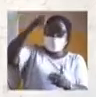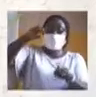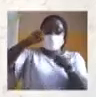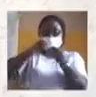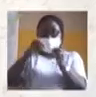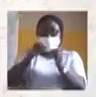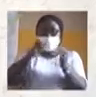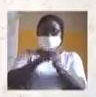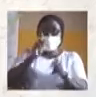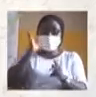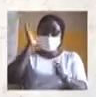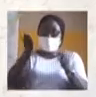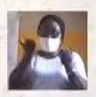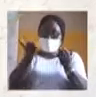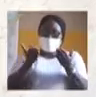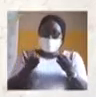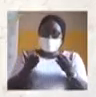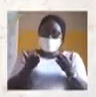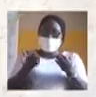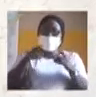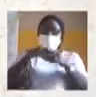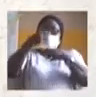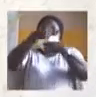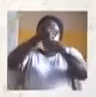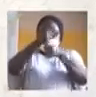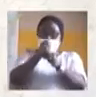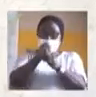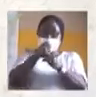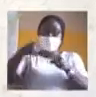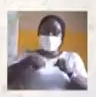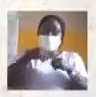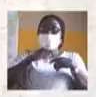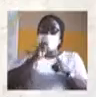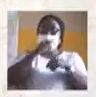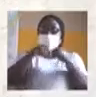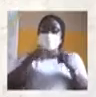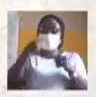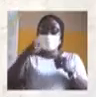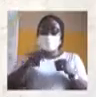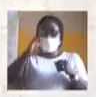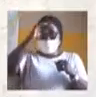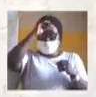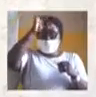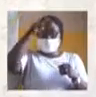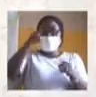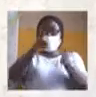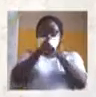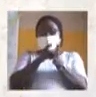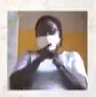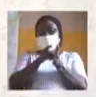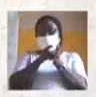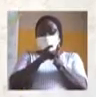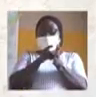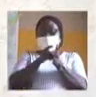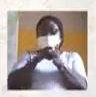in summary, we have been talking about the concept of demand. We started by defining